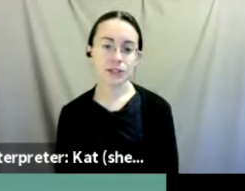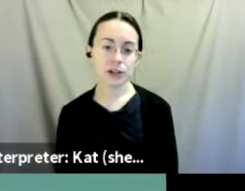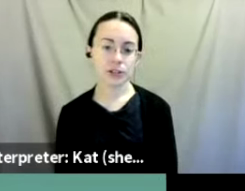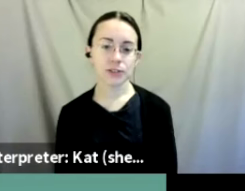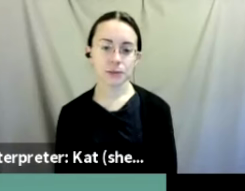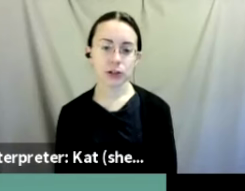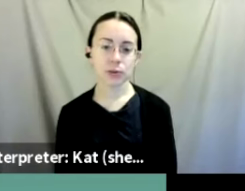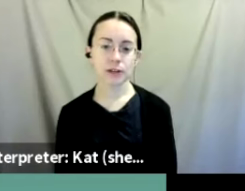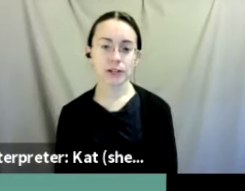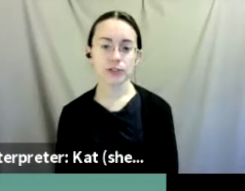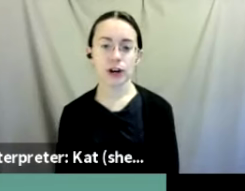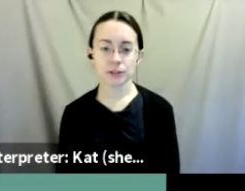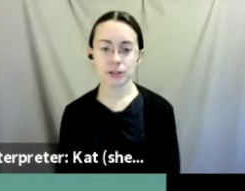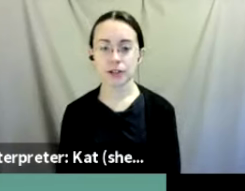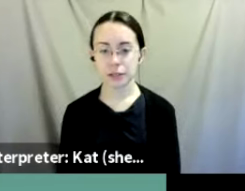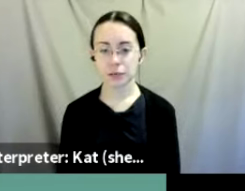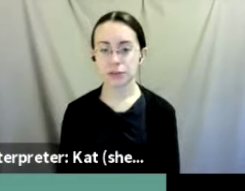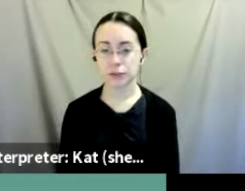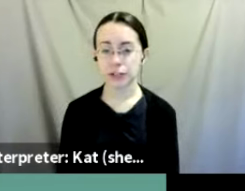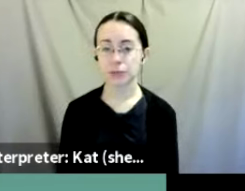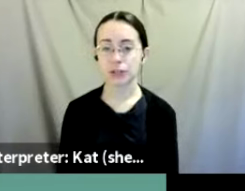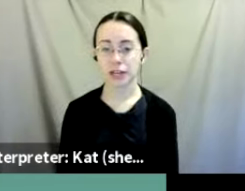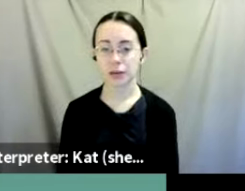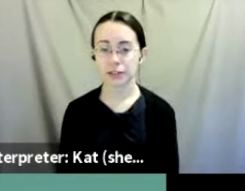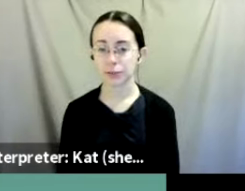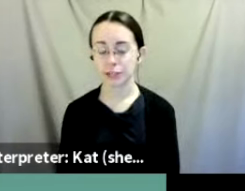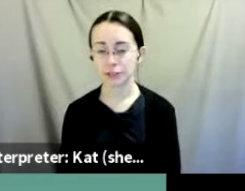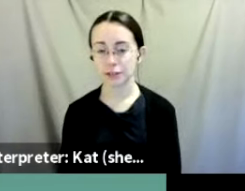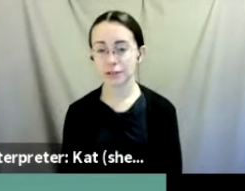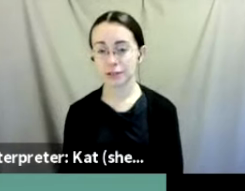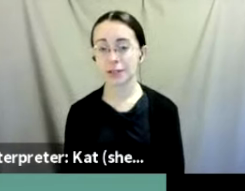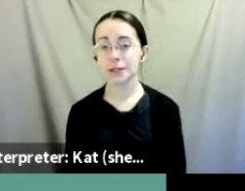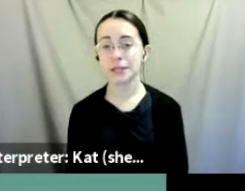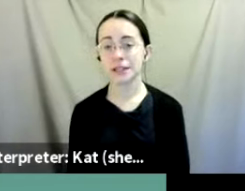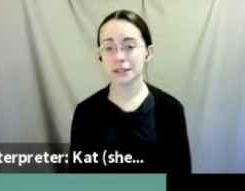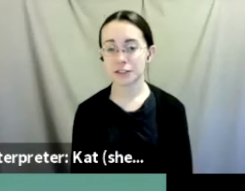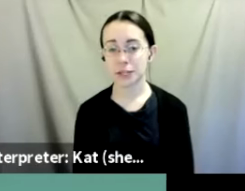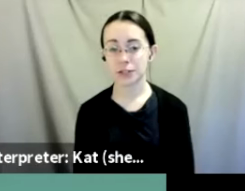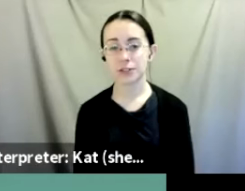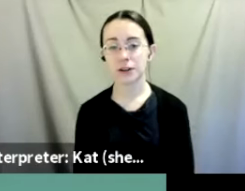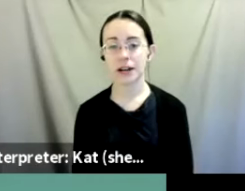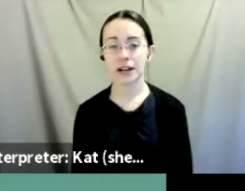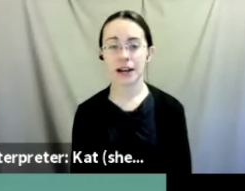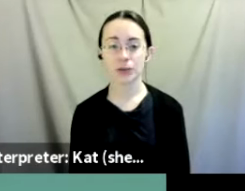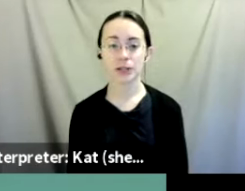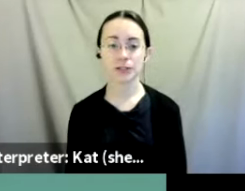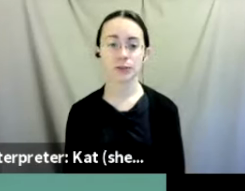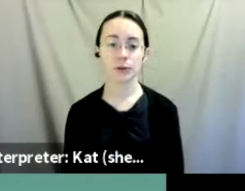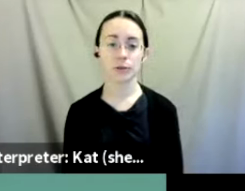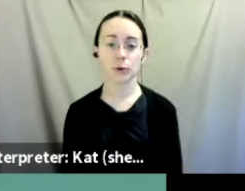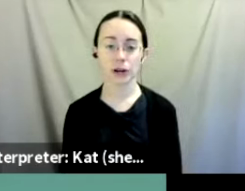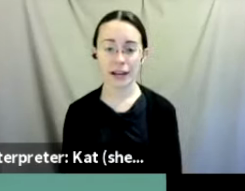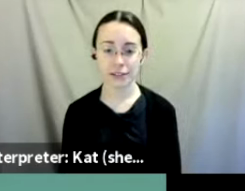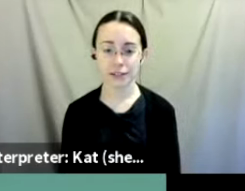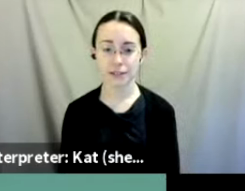And doctors and medical providers often aren't able to fully communicate with deaf patients, meaning that deaf patients are at a higher risk